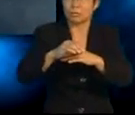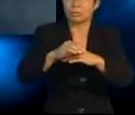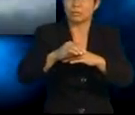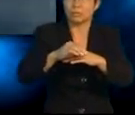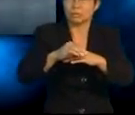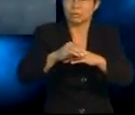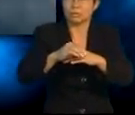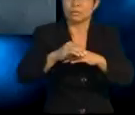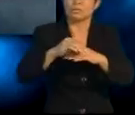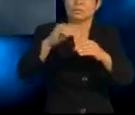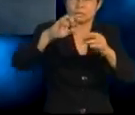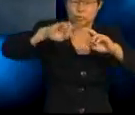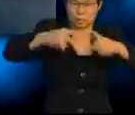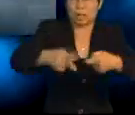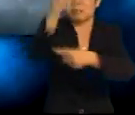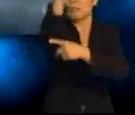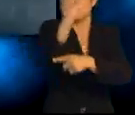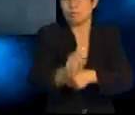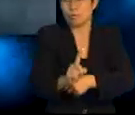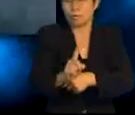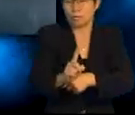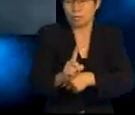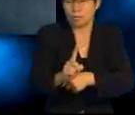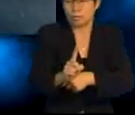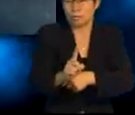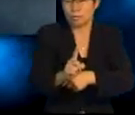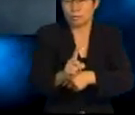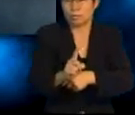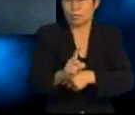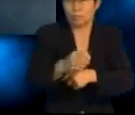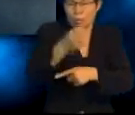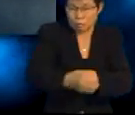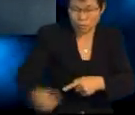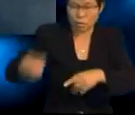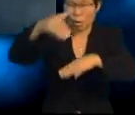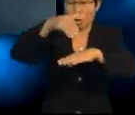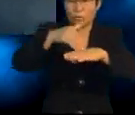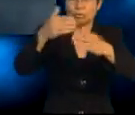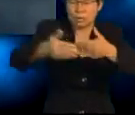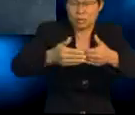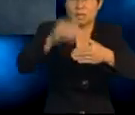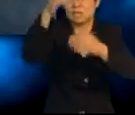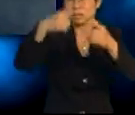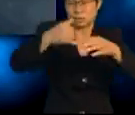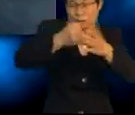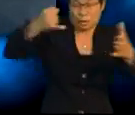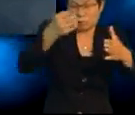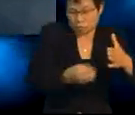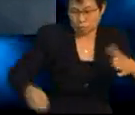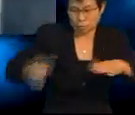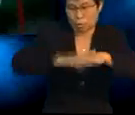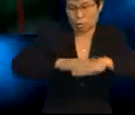the form of lightning to the nearest or sharpest object on the ground.